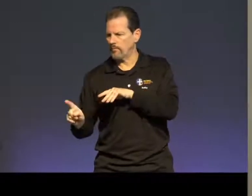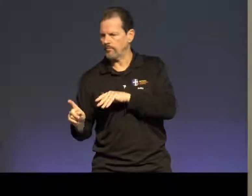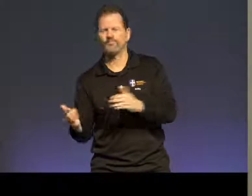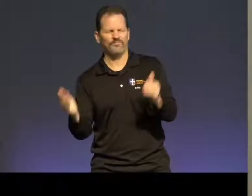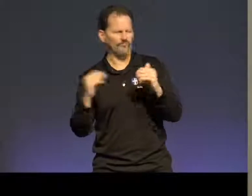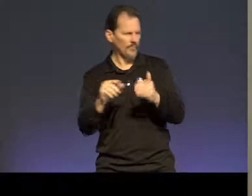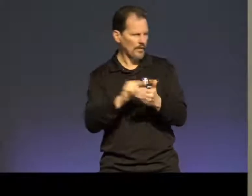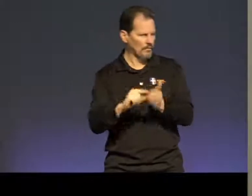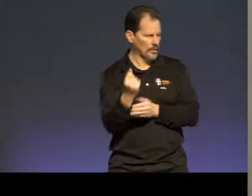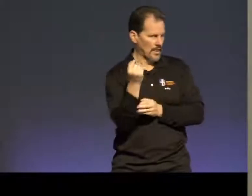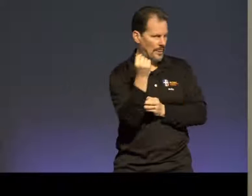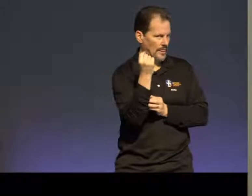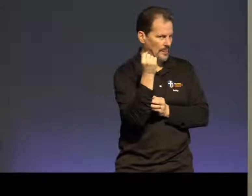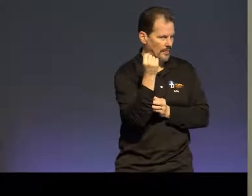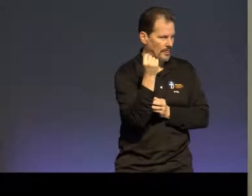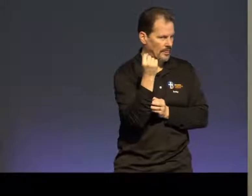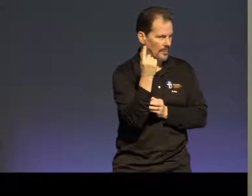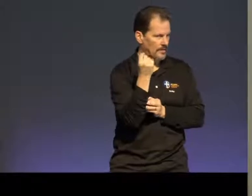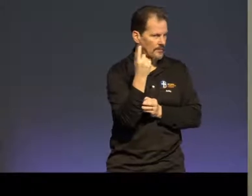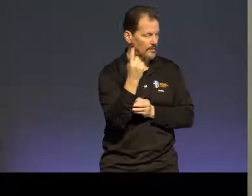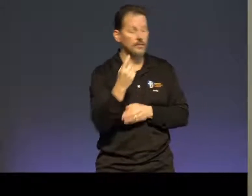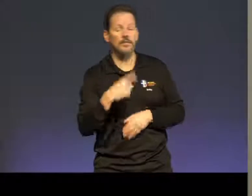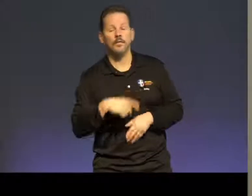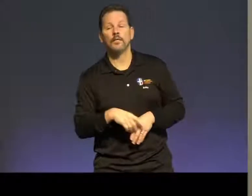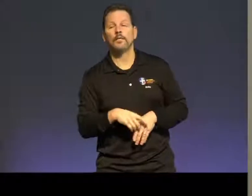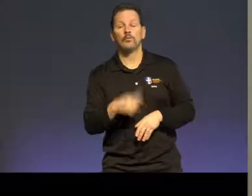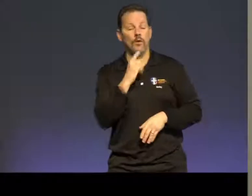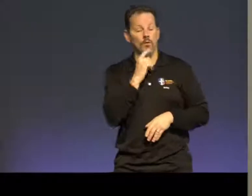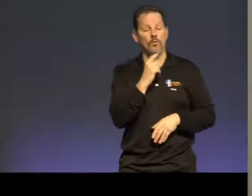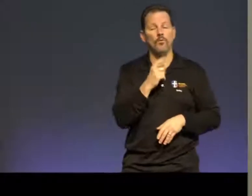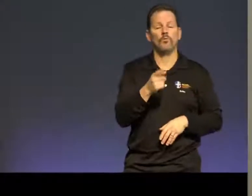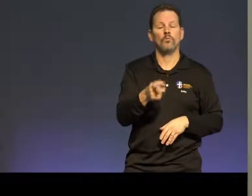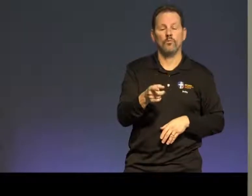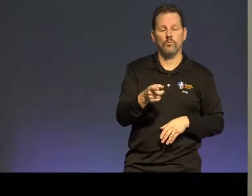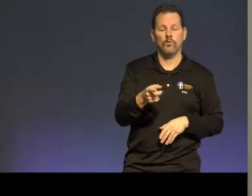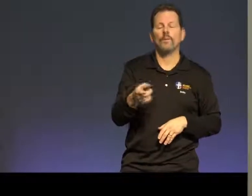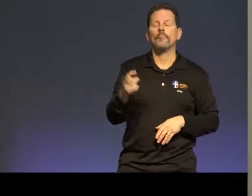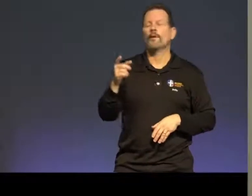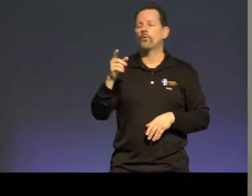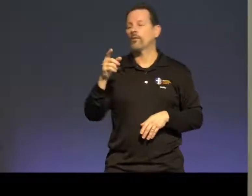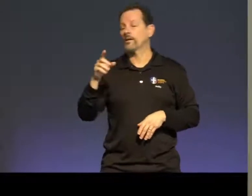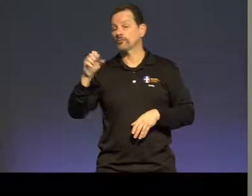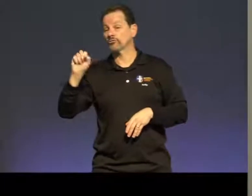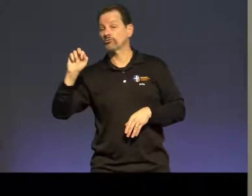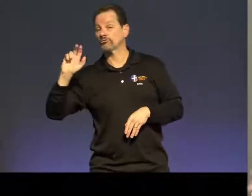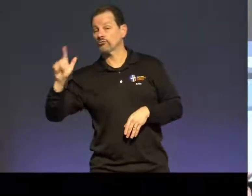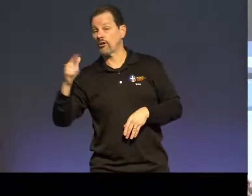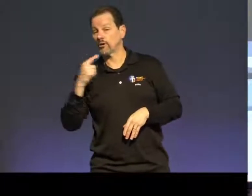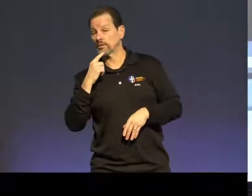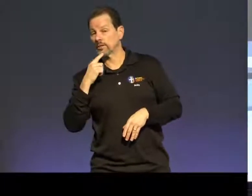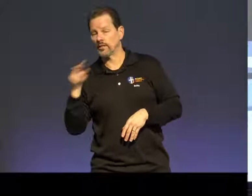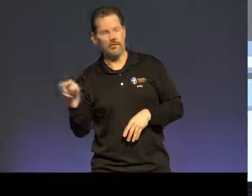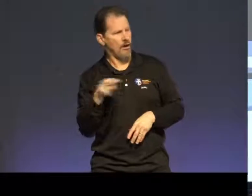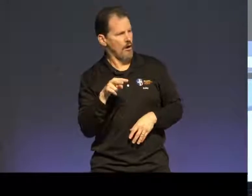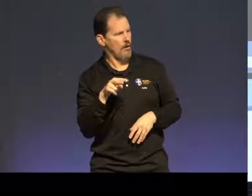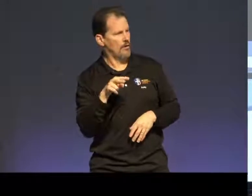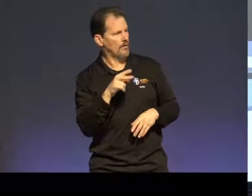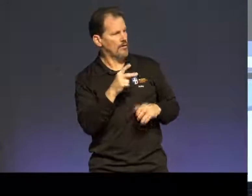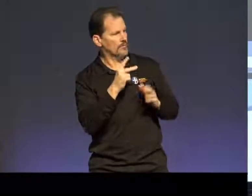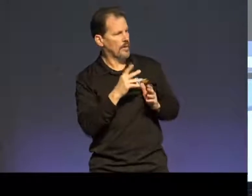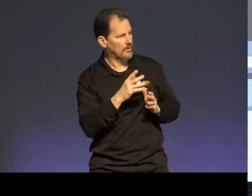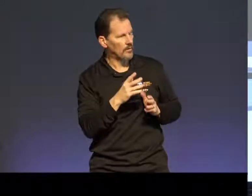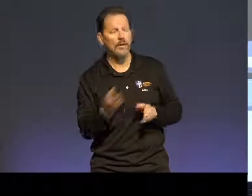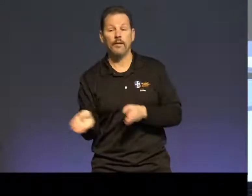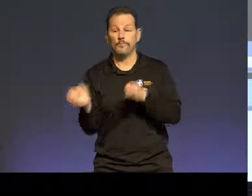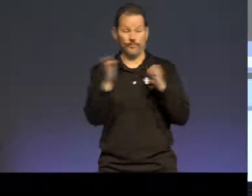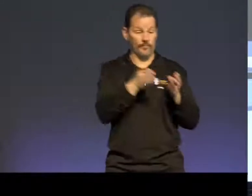Is what Samuel says when he finally encounters the prophet of God. You see, contextually, there's Samuel, who